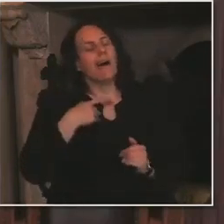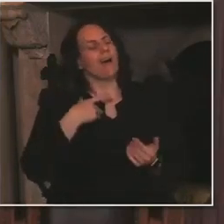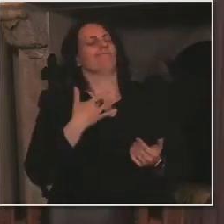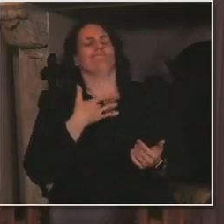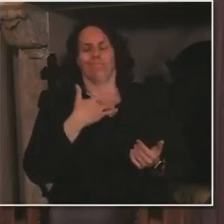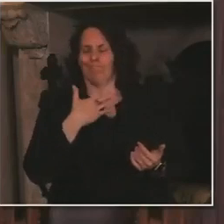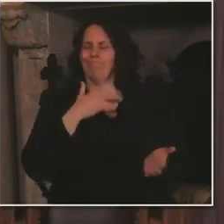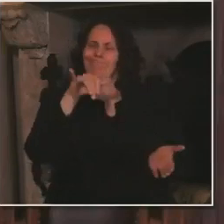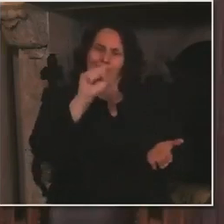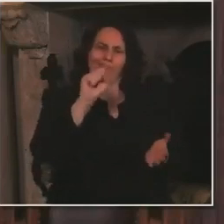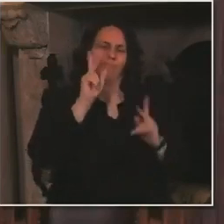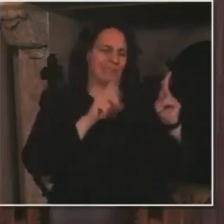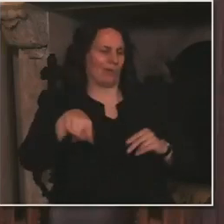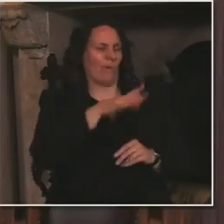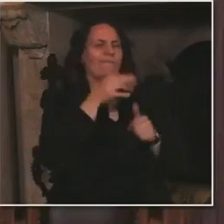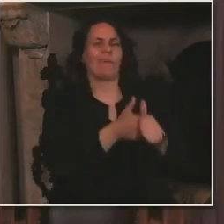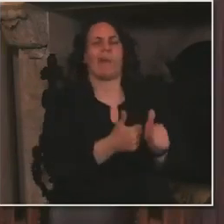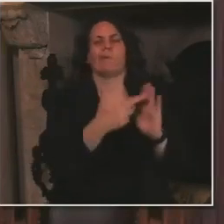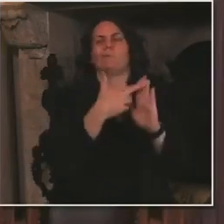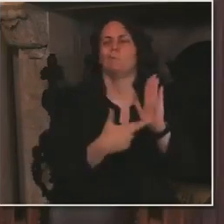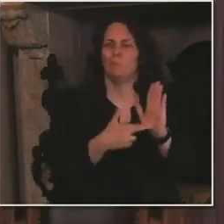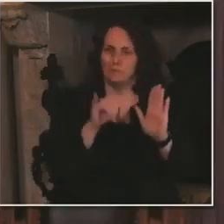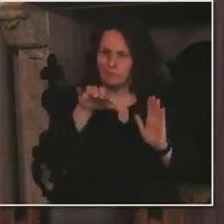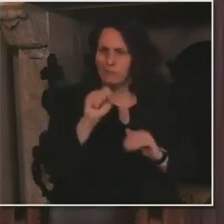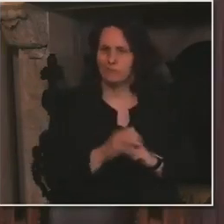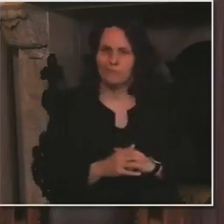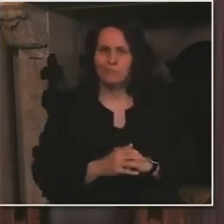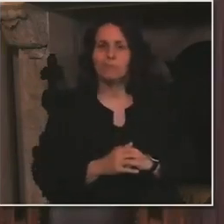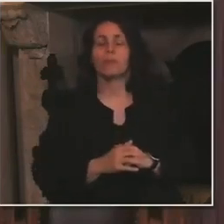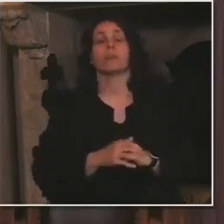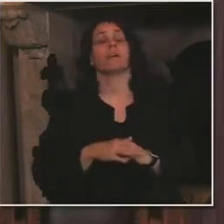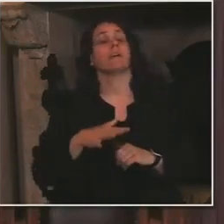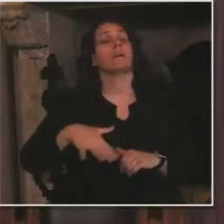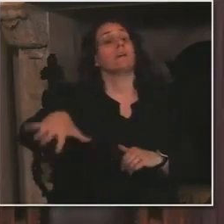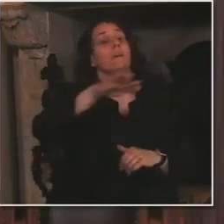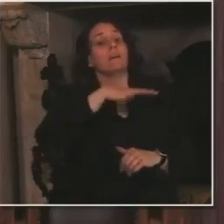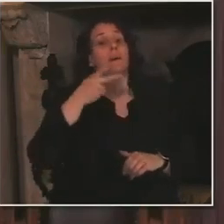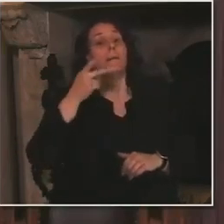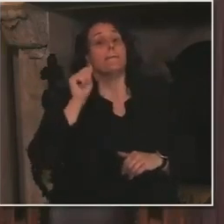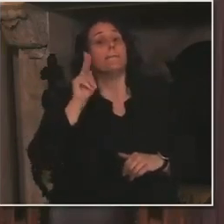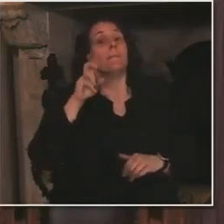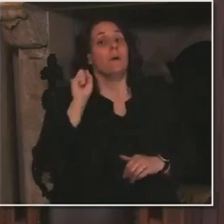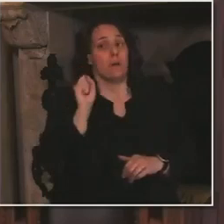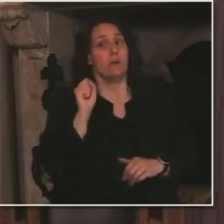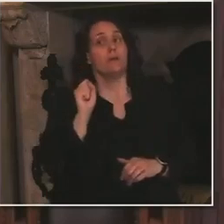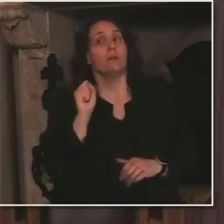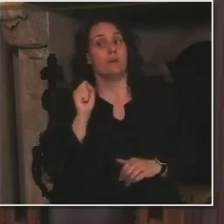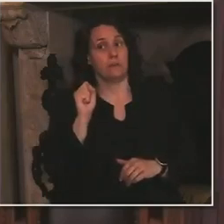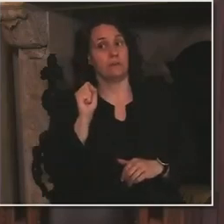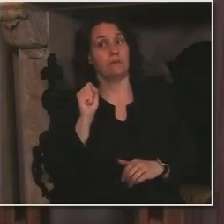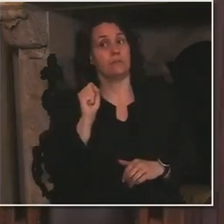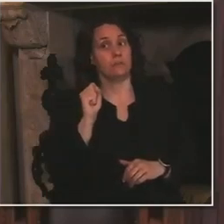I mean, there's a good number that have not. Those that were closed were having specific problems,